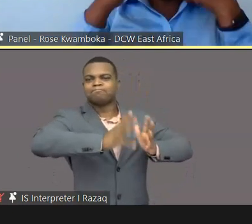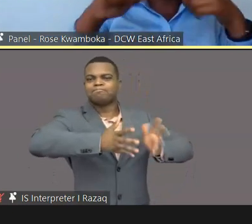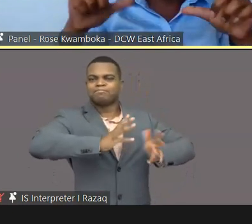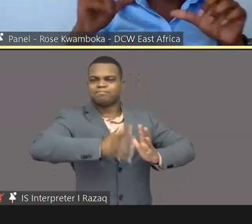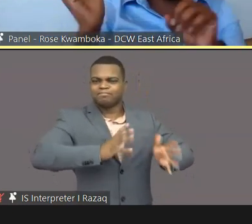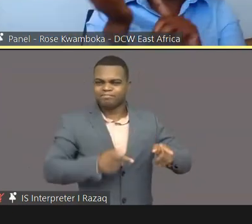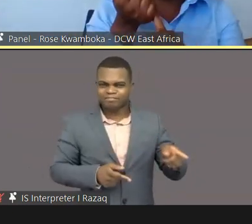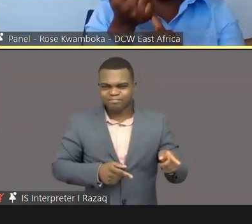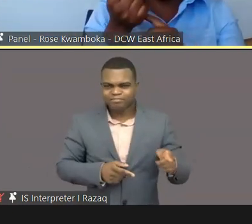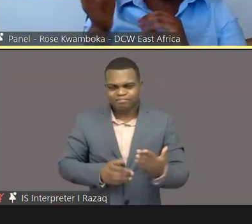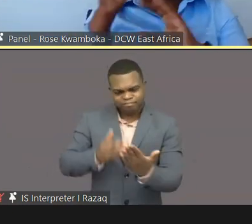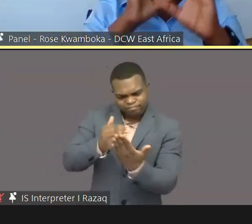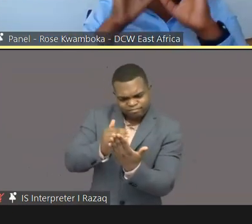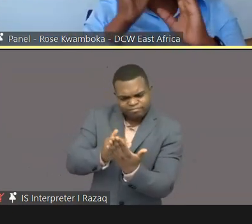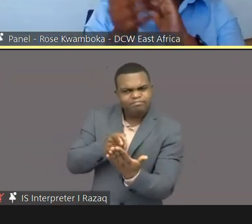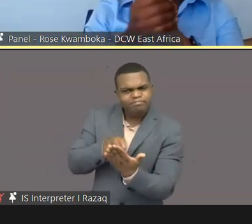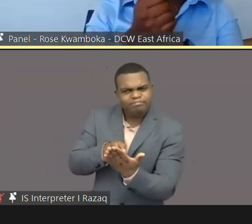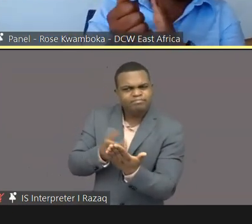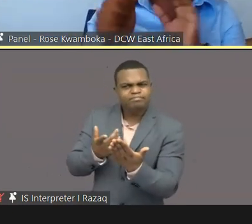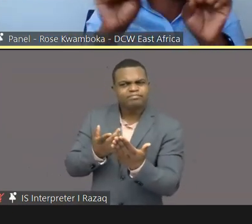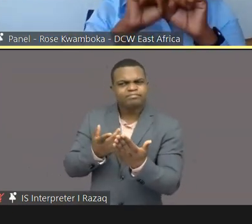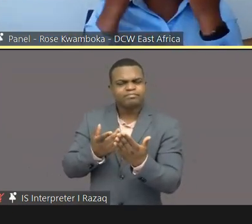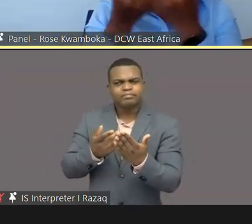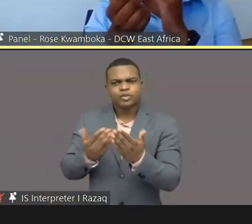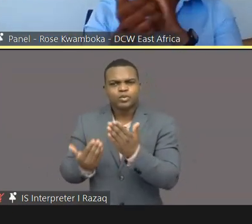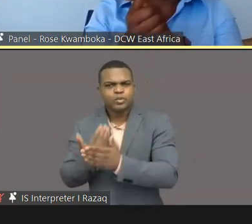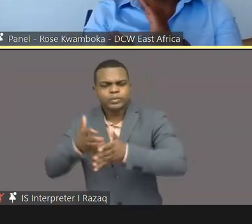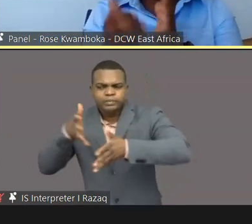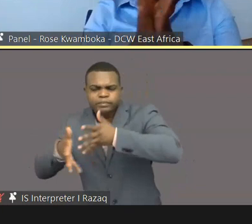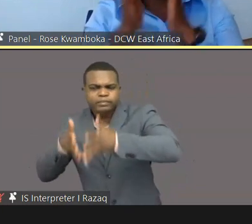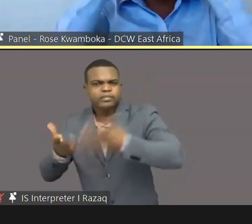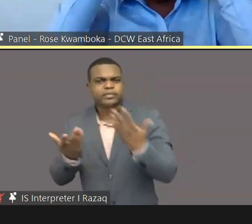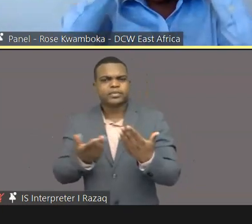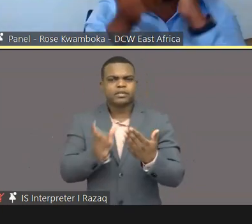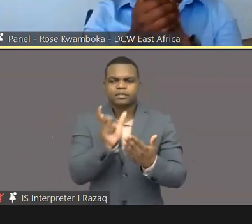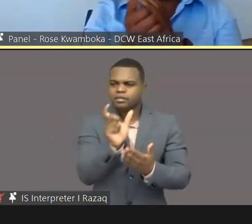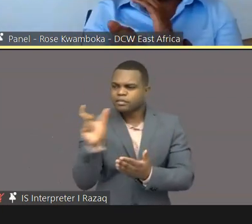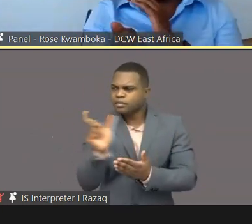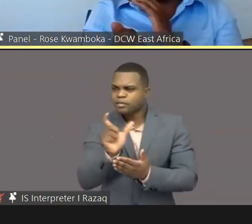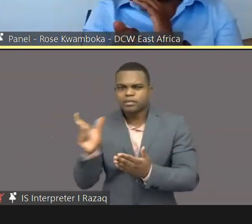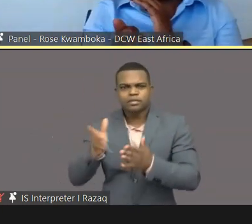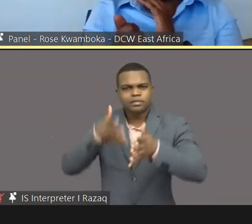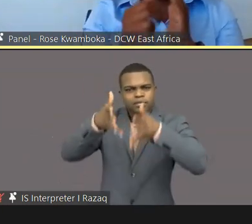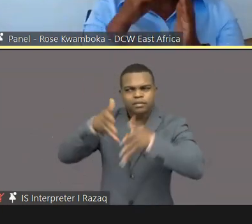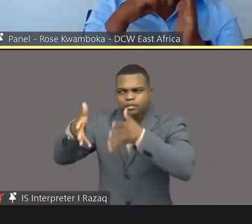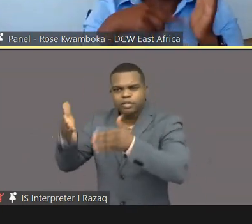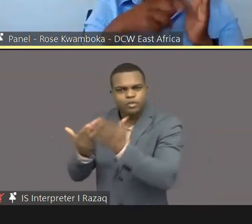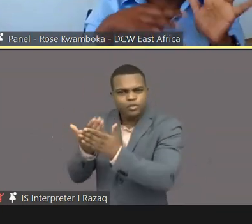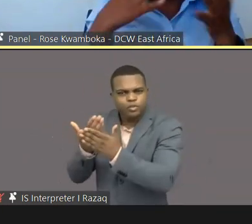Reading can help with the language acquisition, communication skills, social skills, and literacy